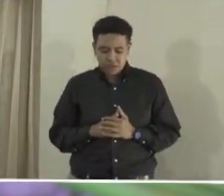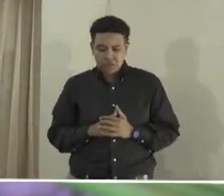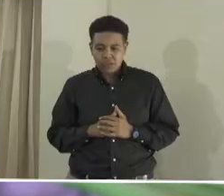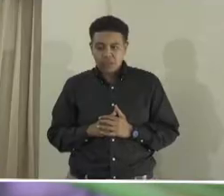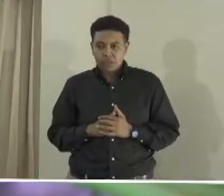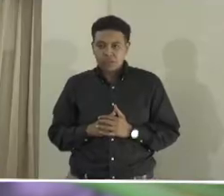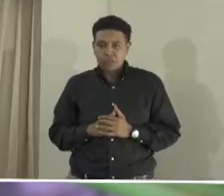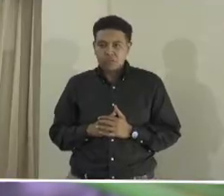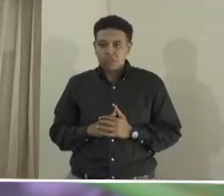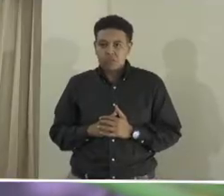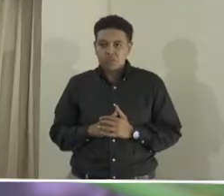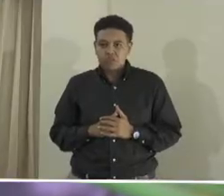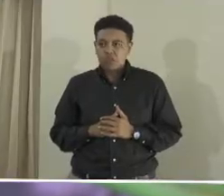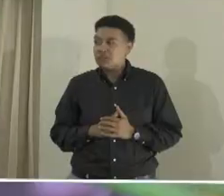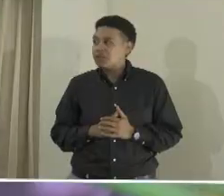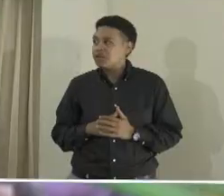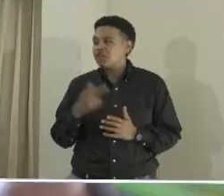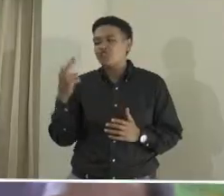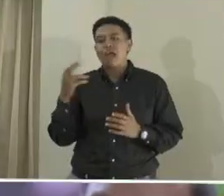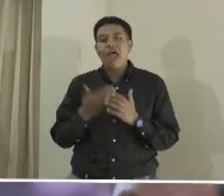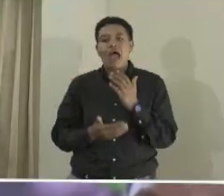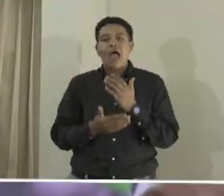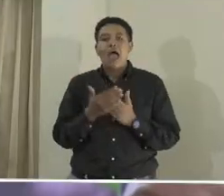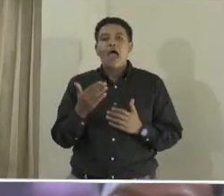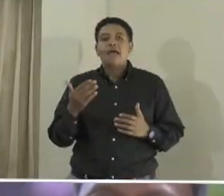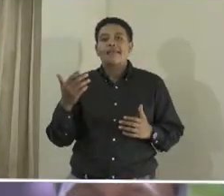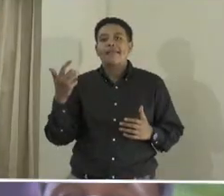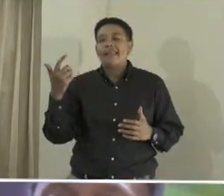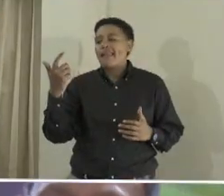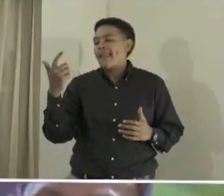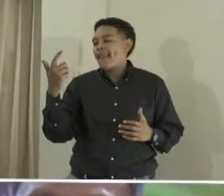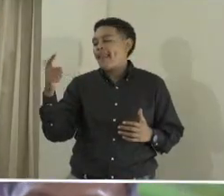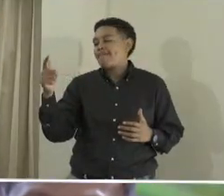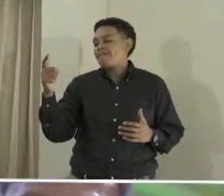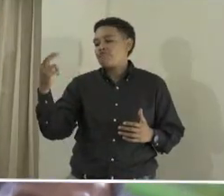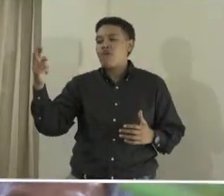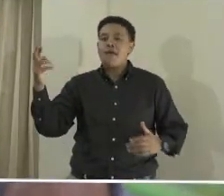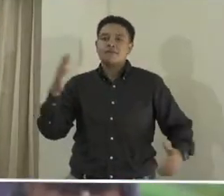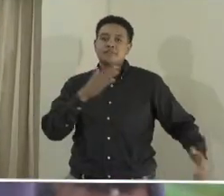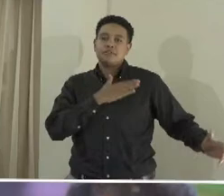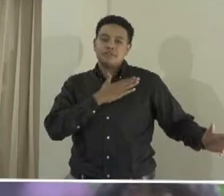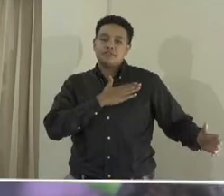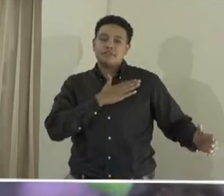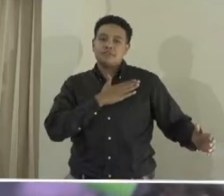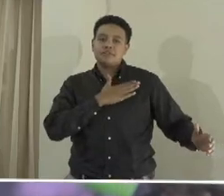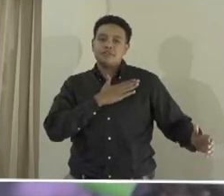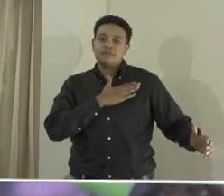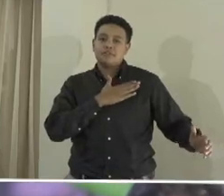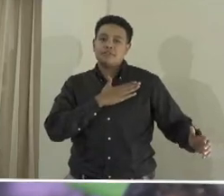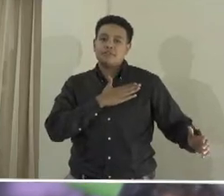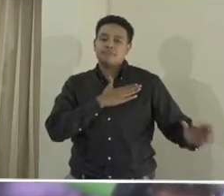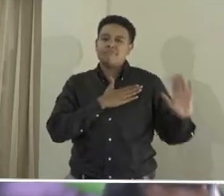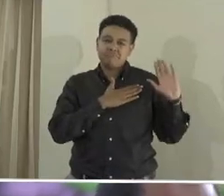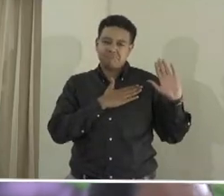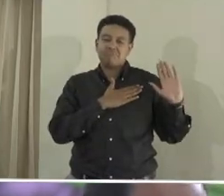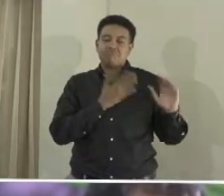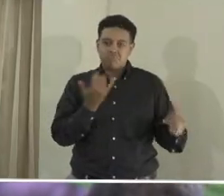May I invite you to place your right hands across the left side of your chest. The National